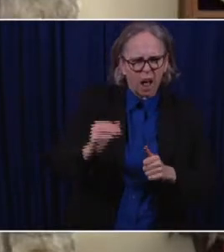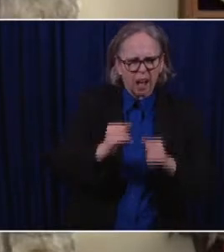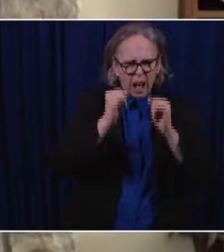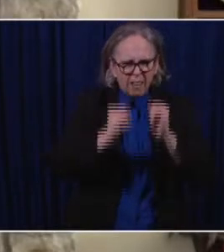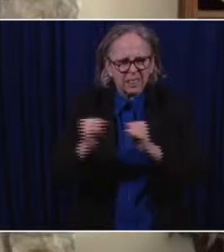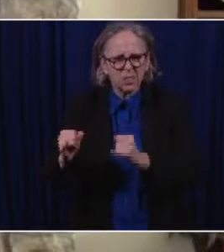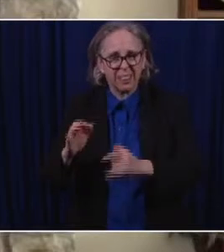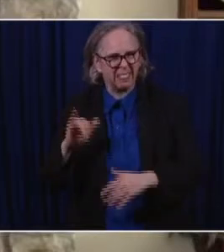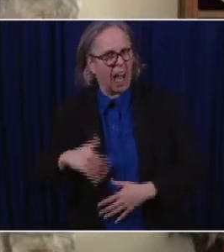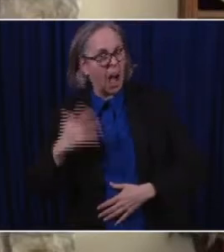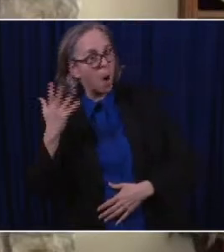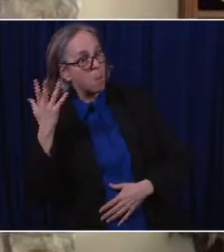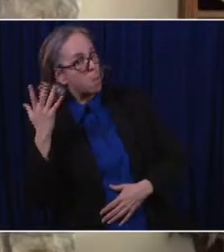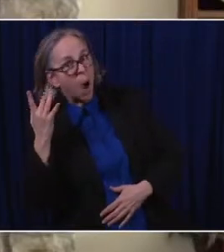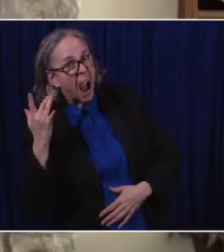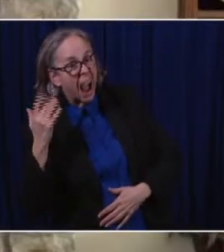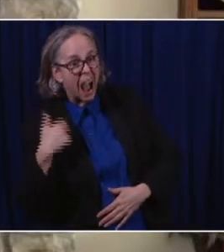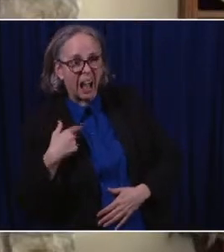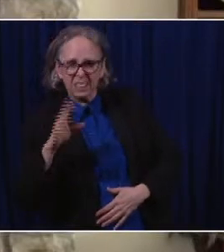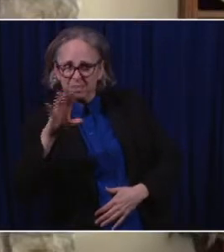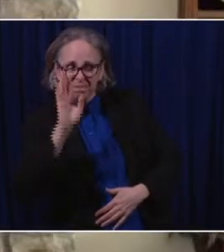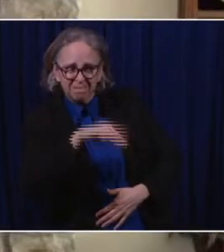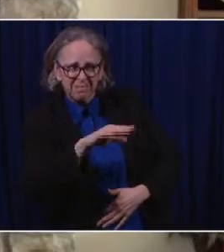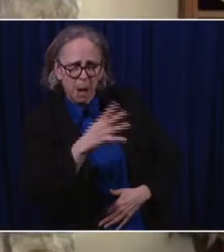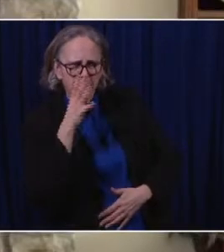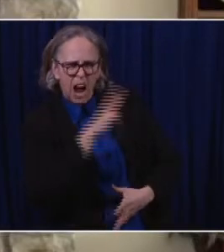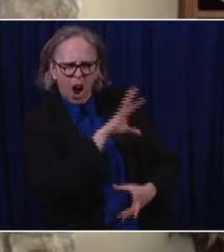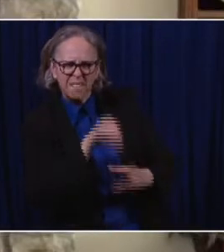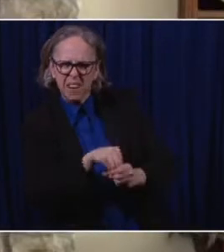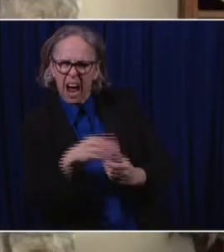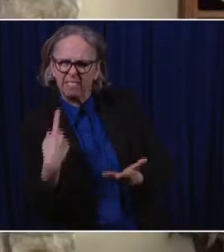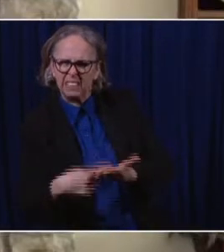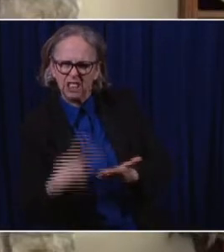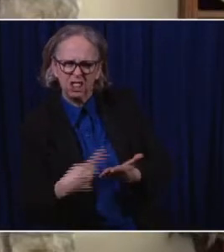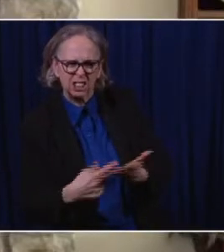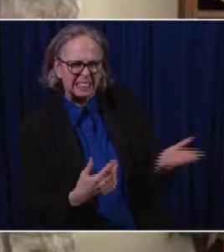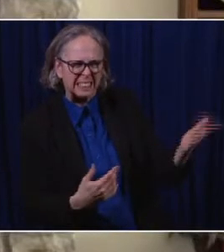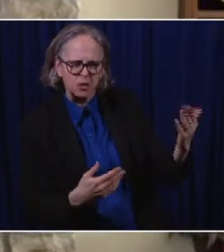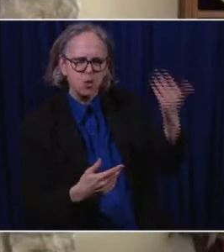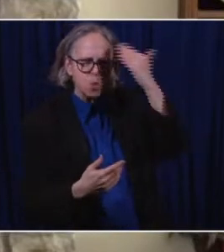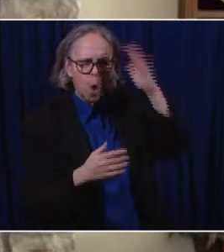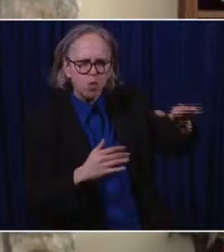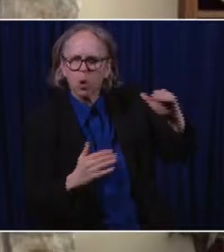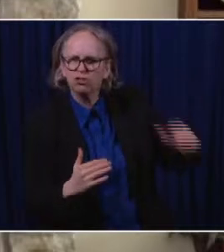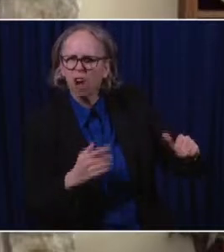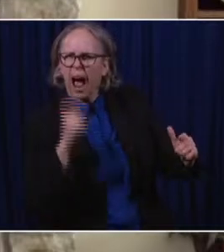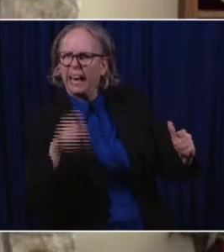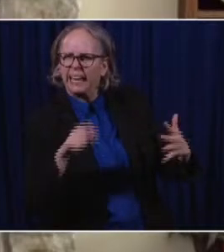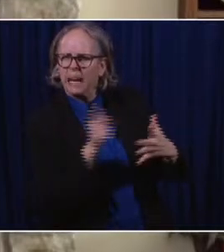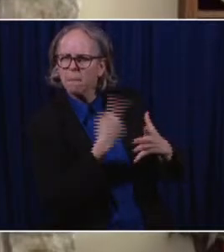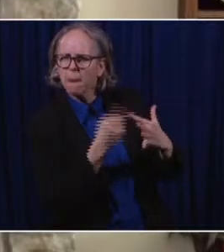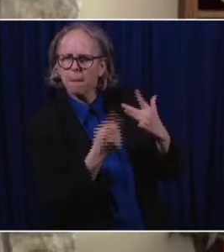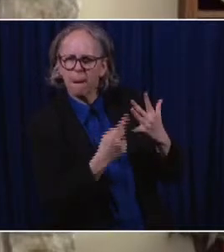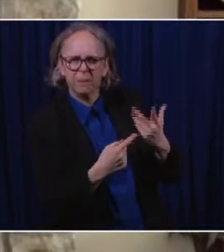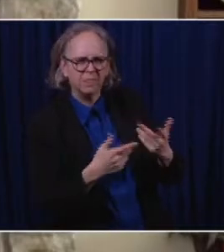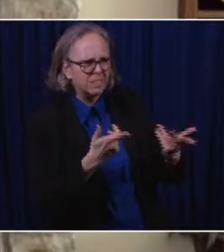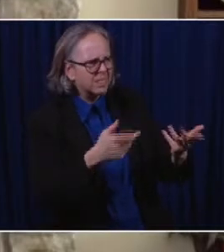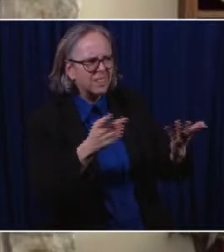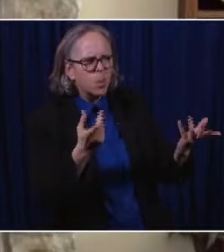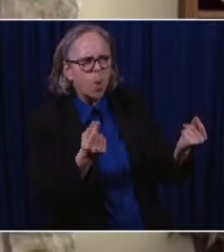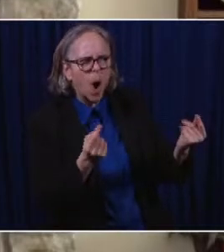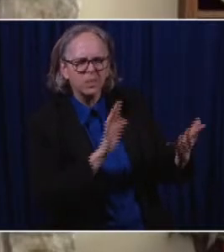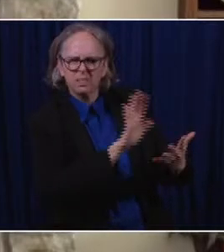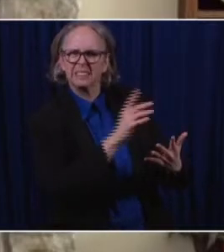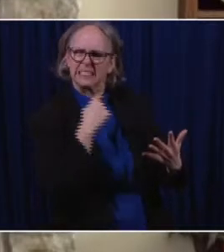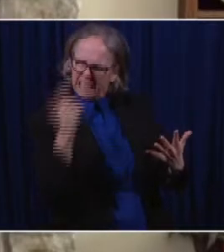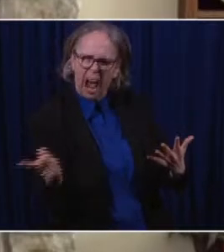that parents be part of this, that parents weigh in. What does my child need? Because ultimately it comes